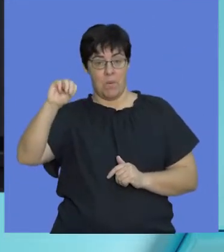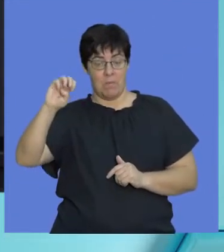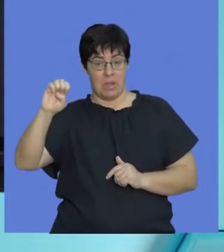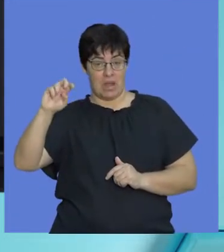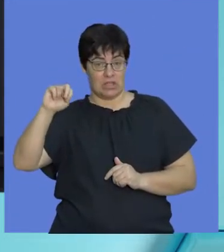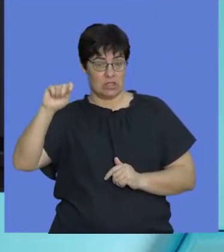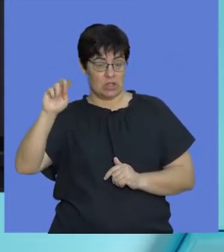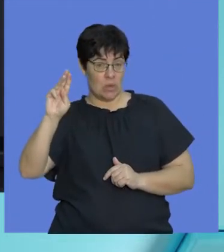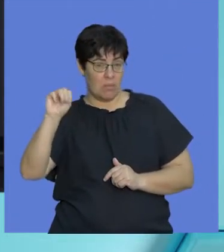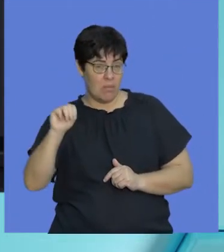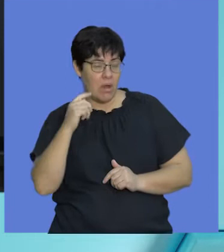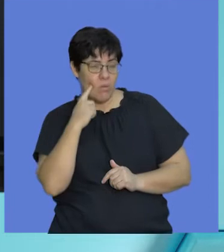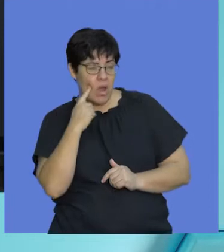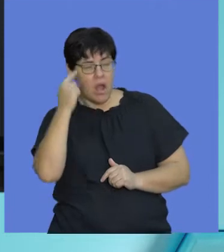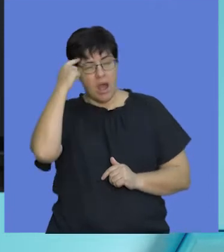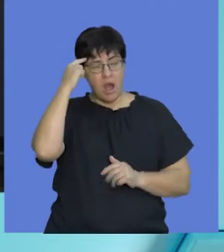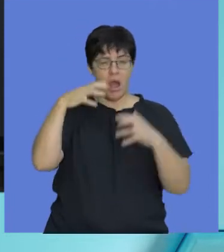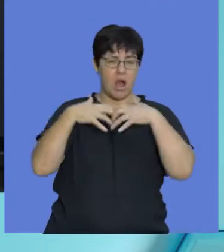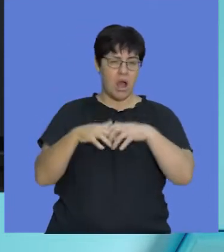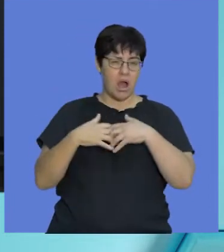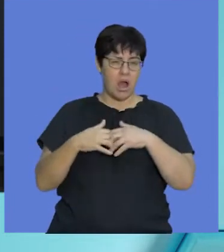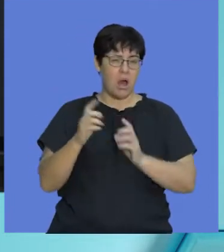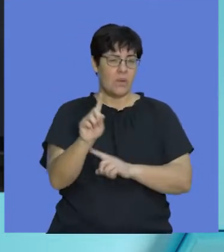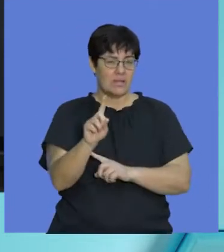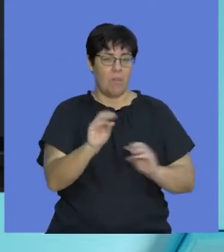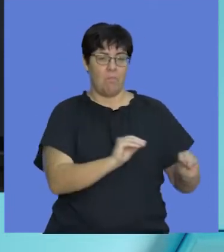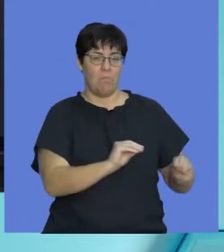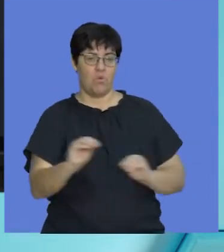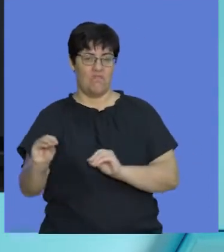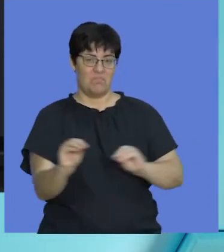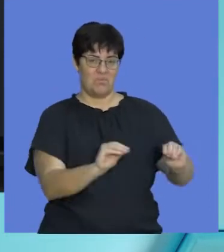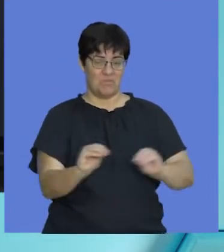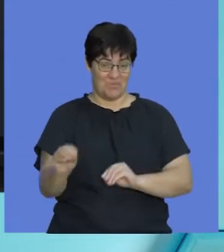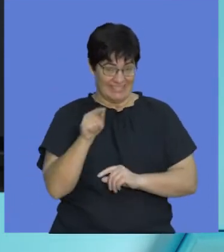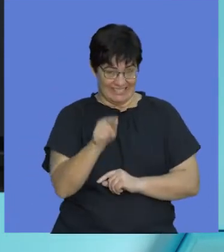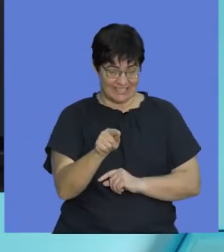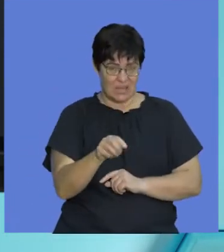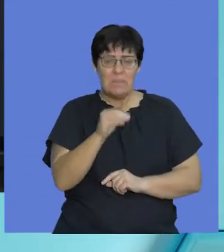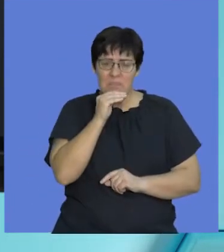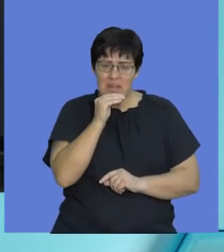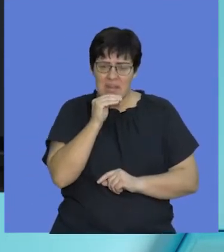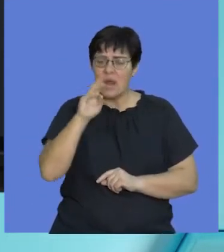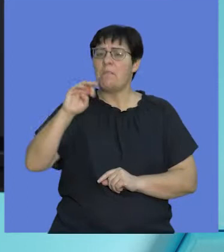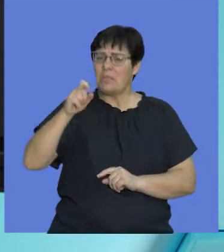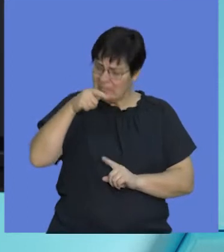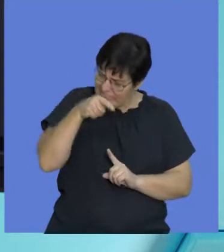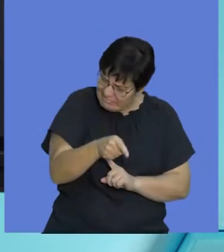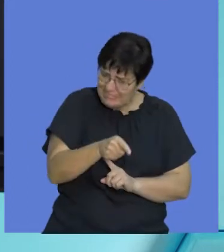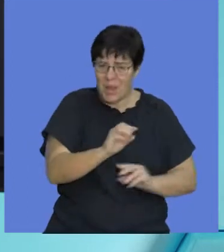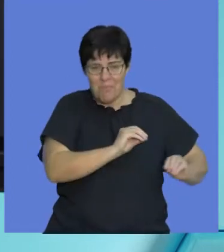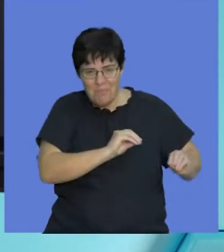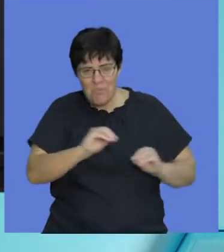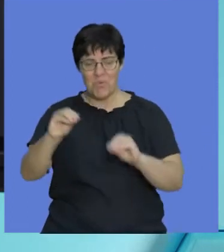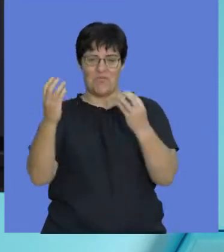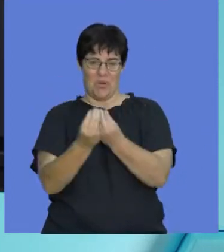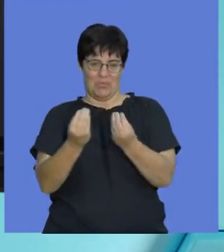we conjure up the thought of movement. And that's what momentum's about. It's about the movement